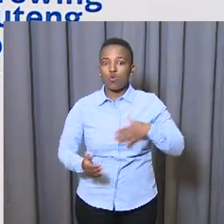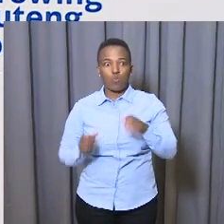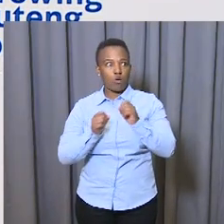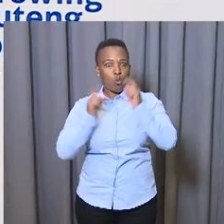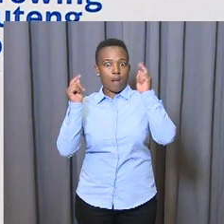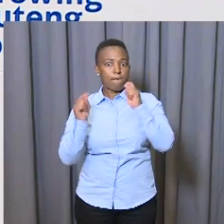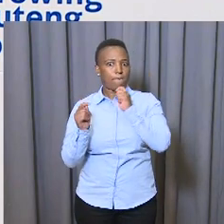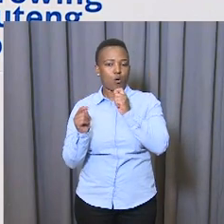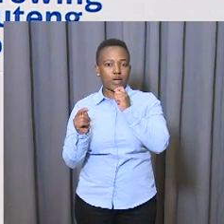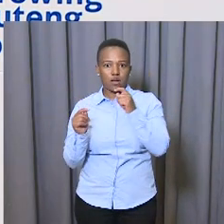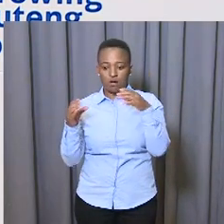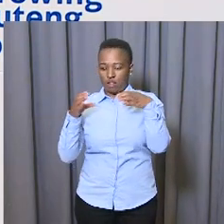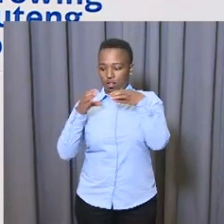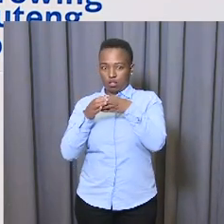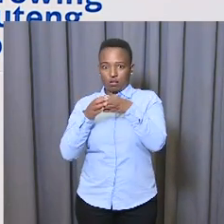is a cluster of